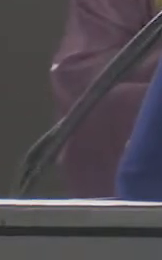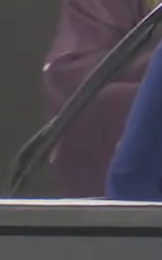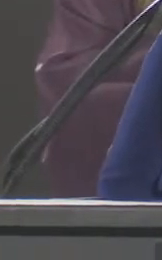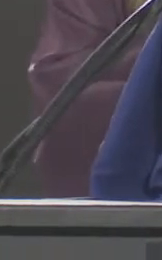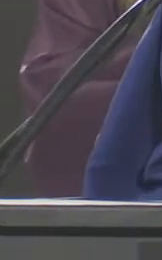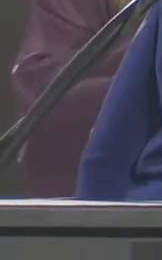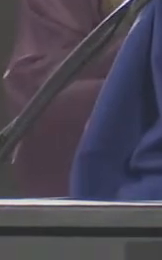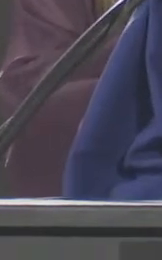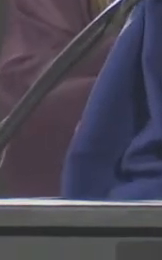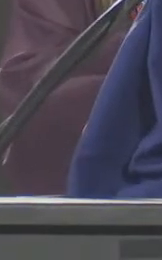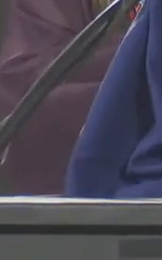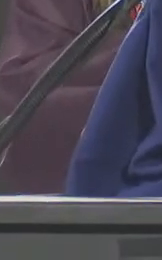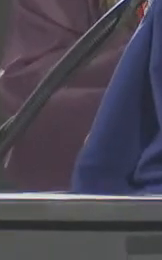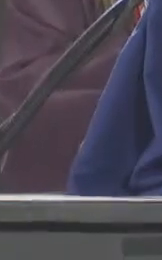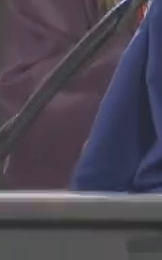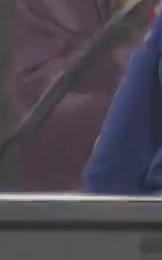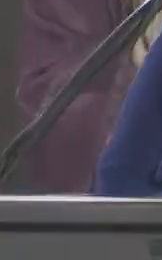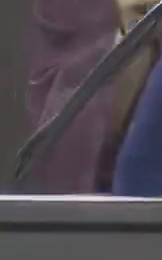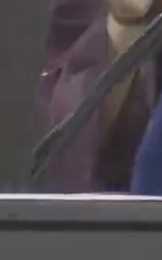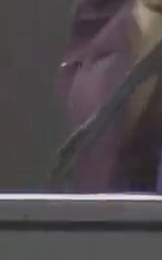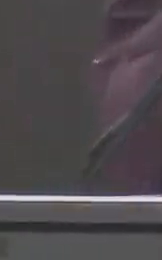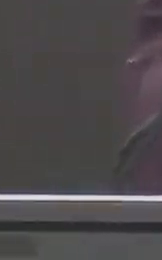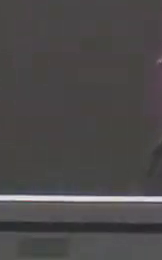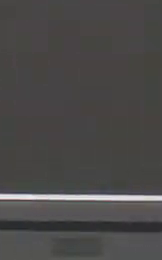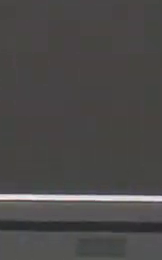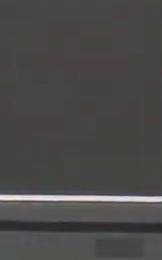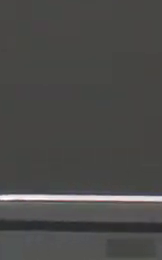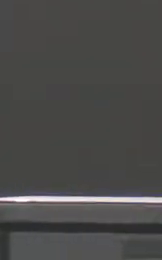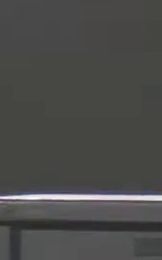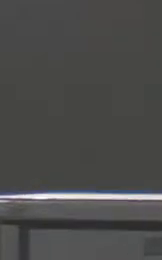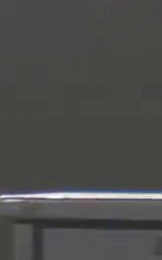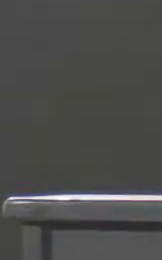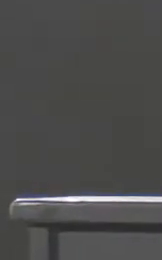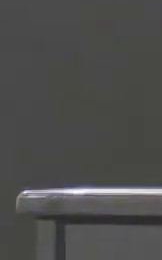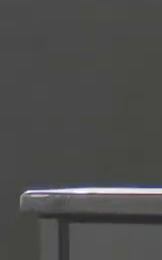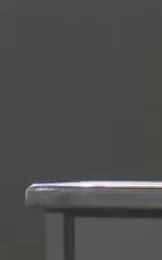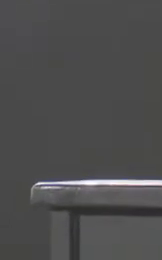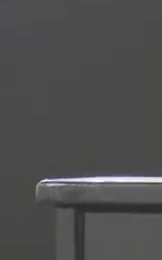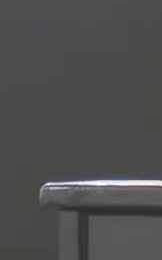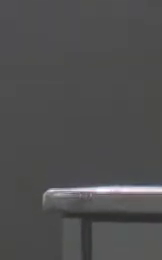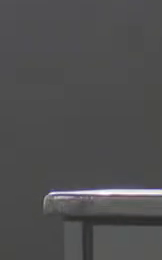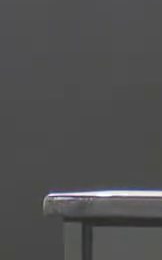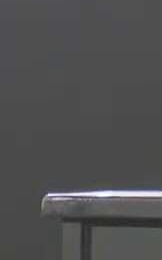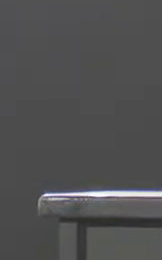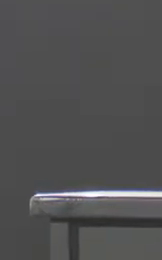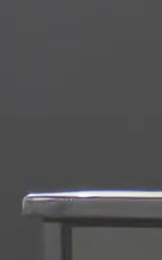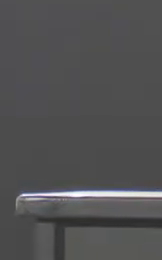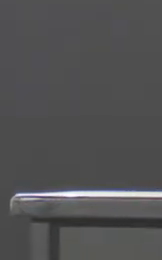Graduates, please follow your class leaders as we recess.